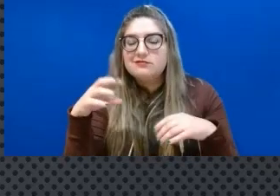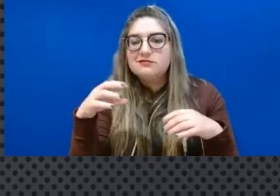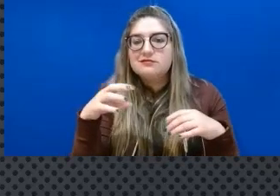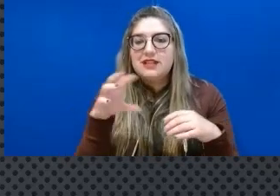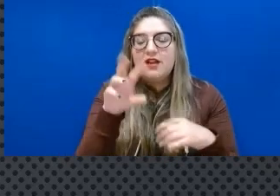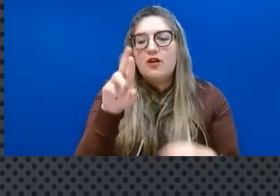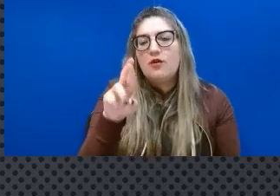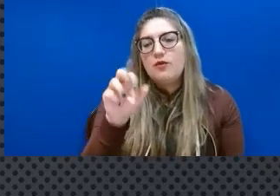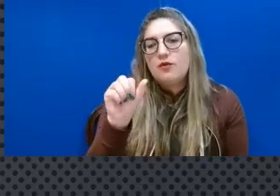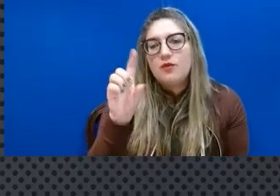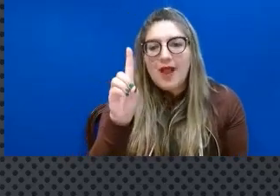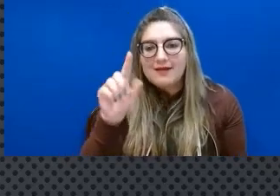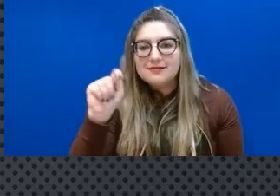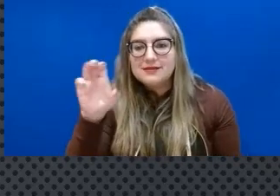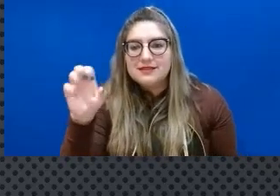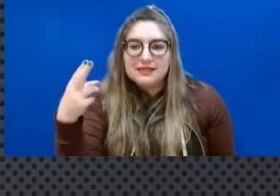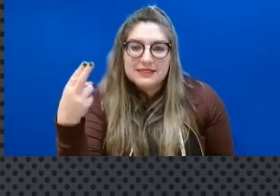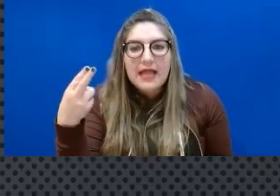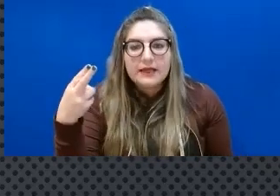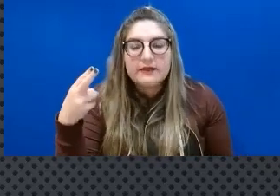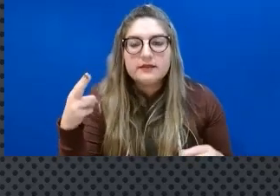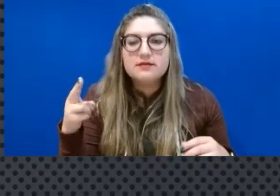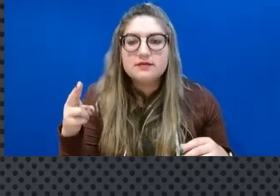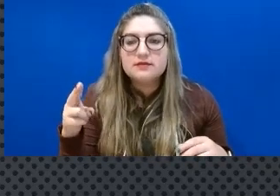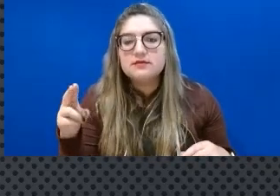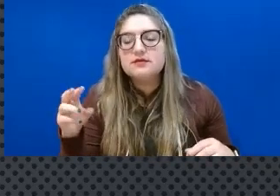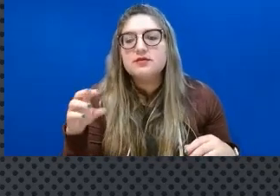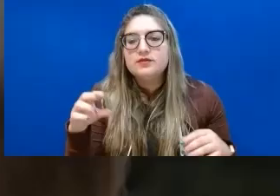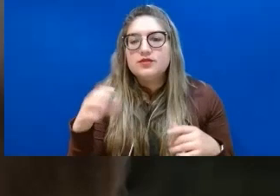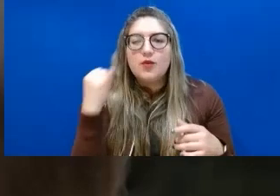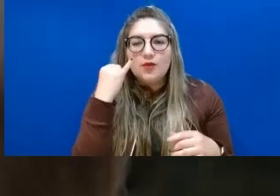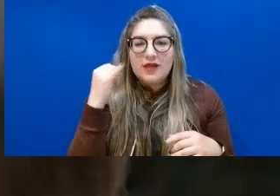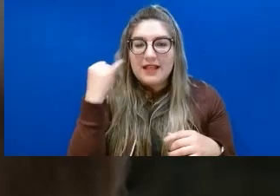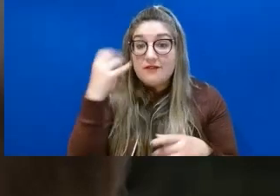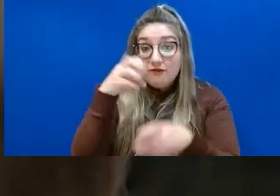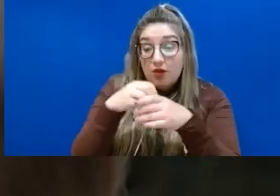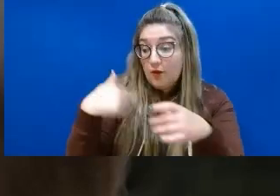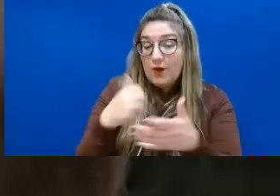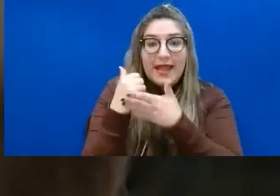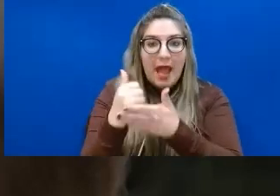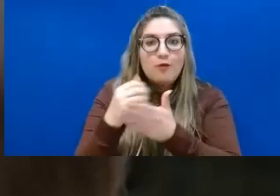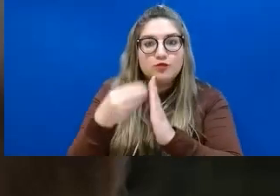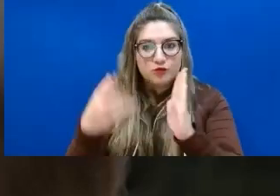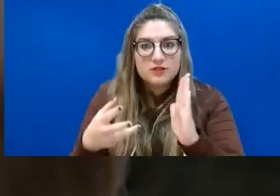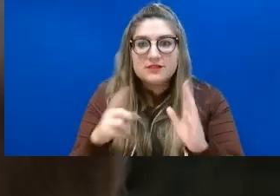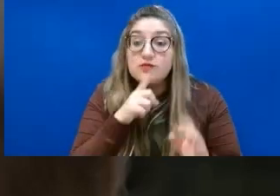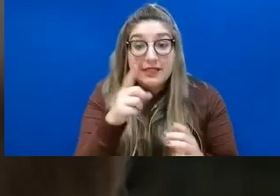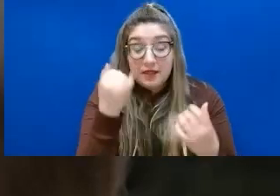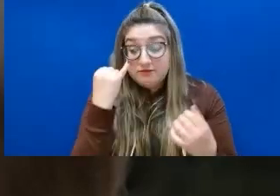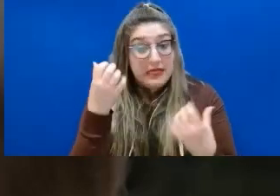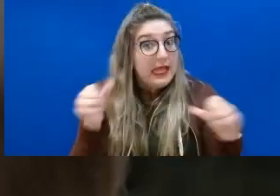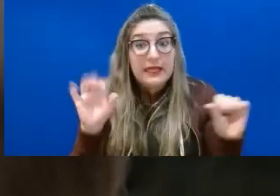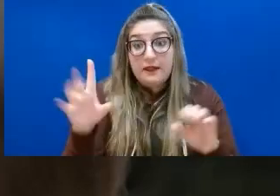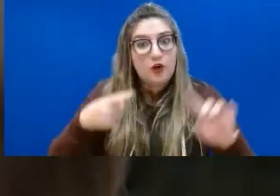all students with pretty much whatever their goal is. Any questions so